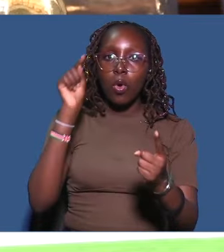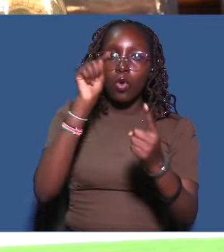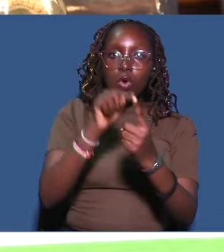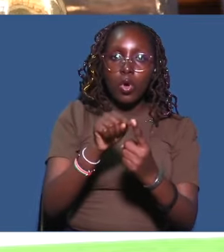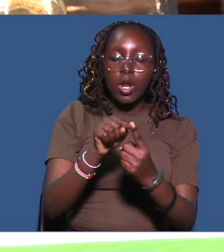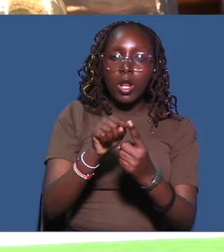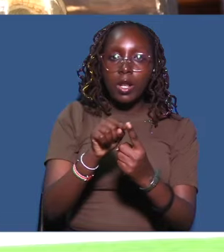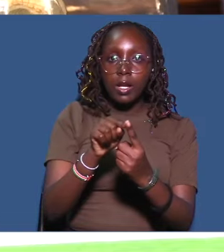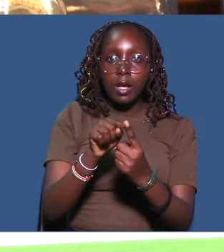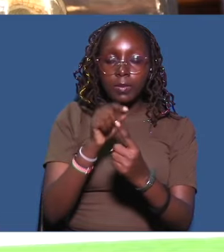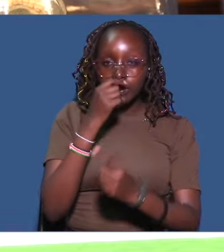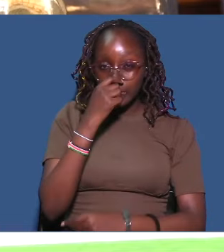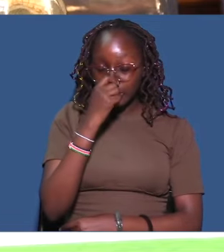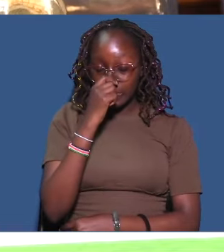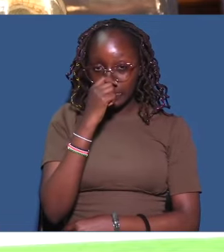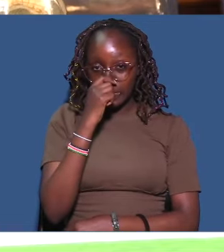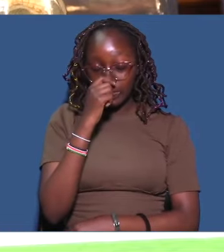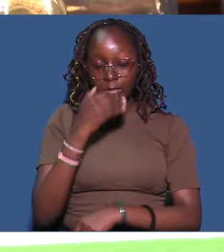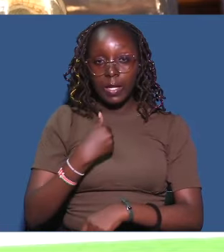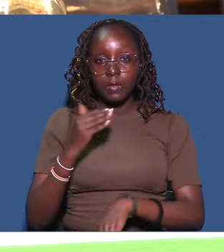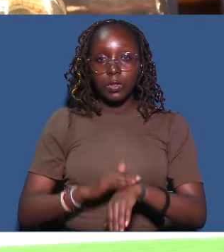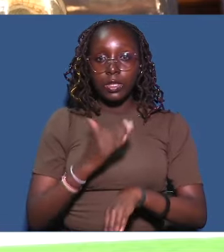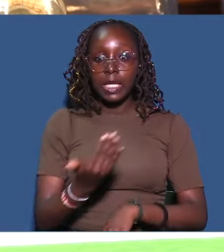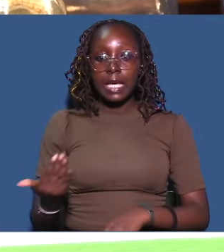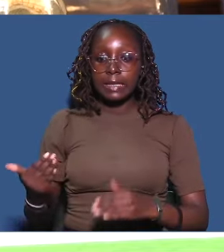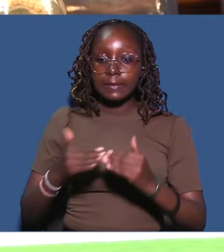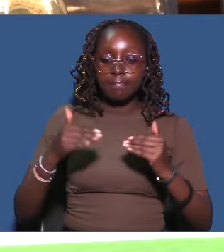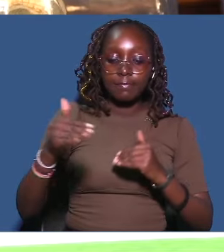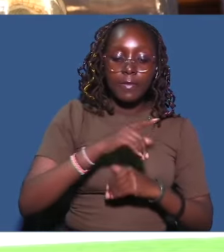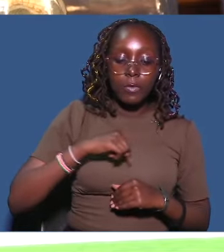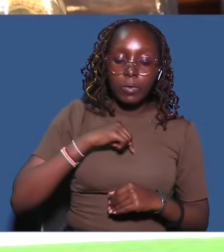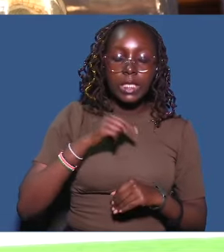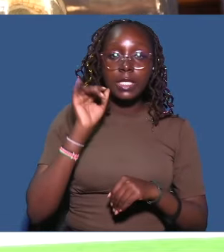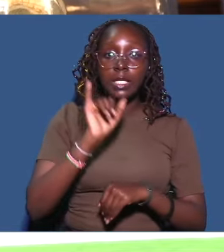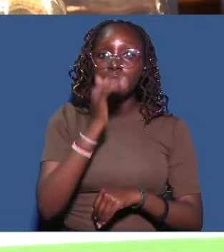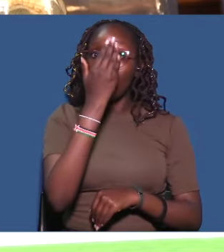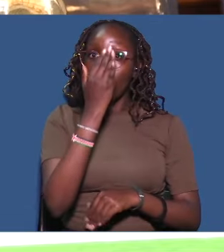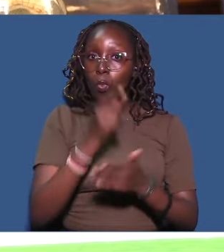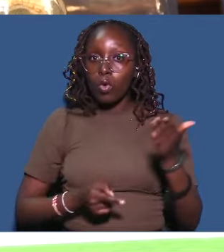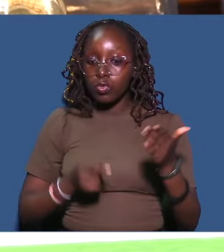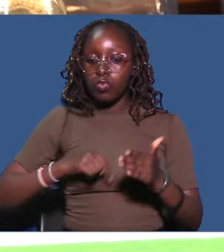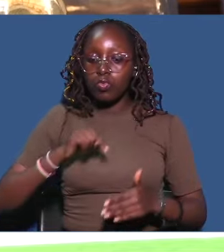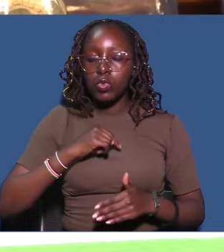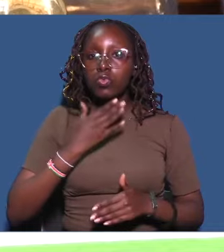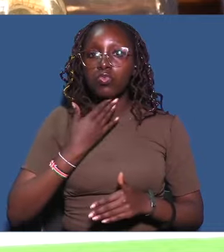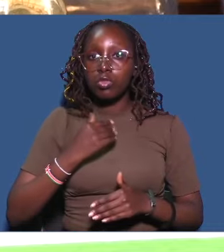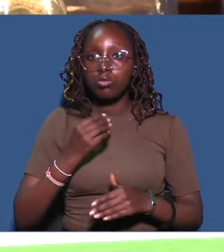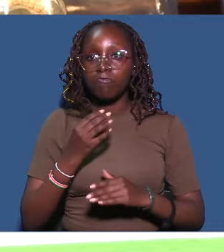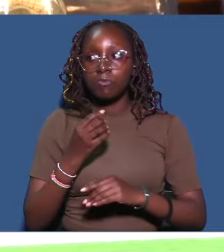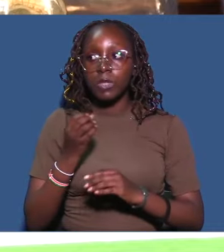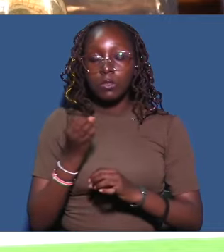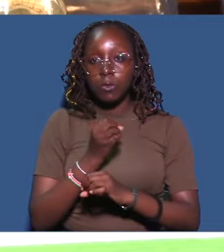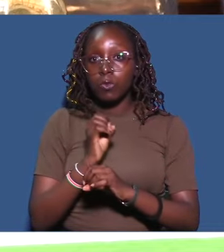towards what lies ahead. And there are good things which are ahead of us, and that's what we want to explore. These 4 points to help me draw this